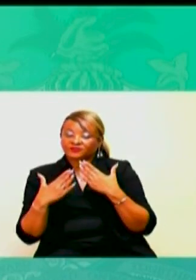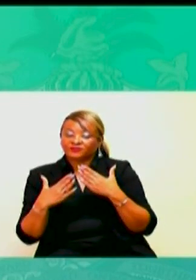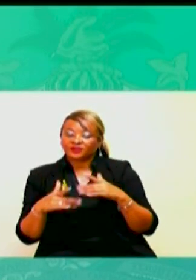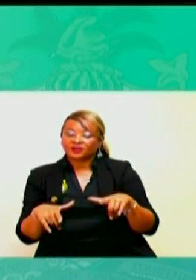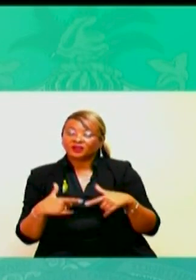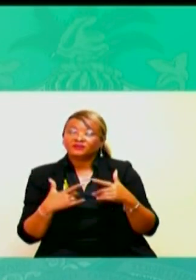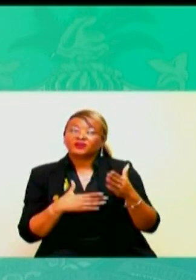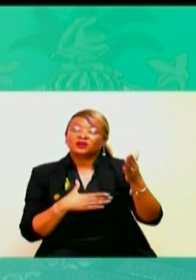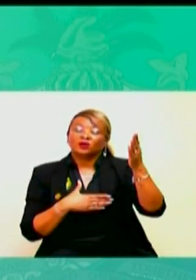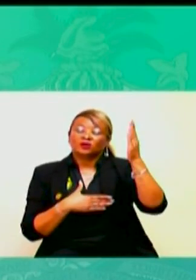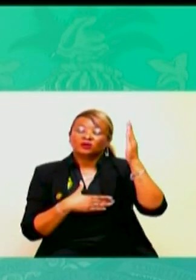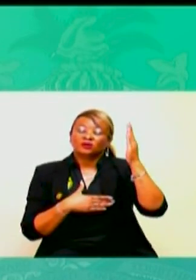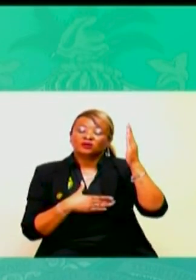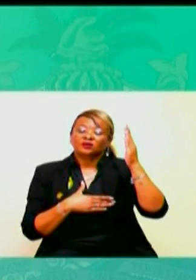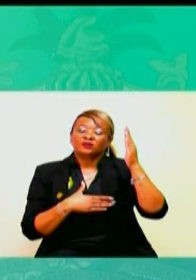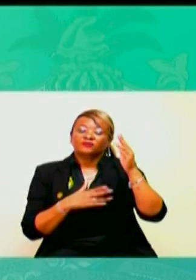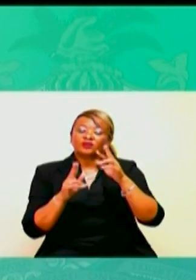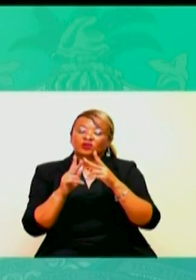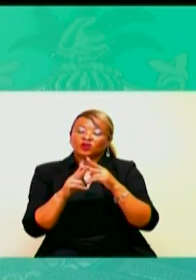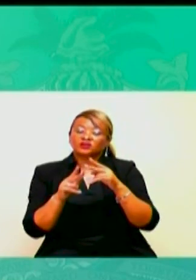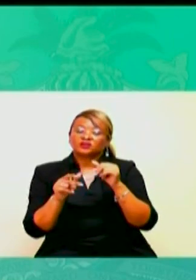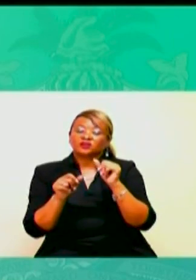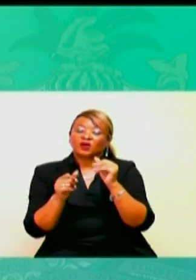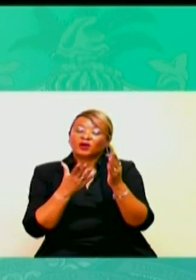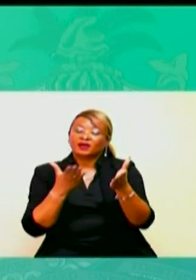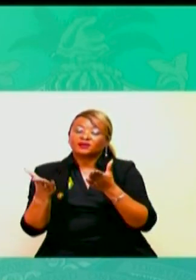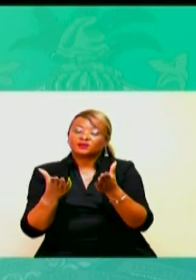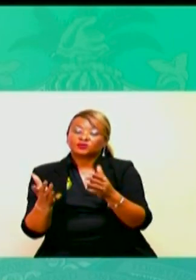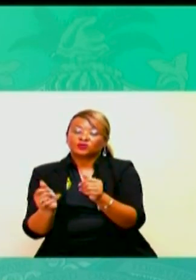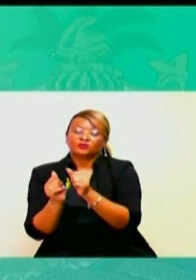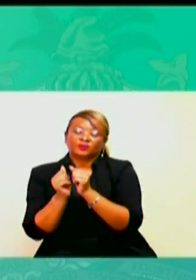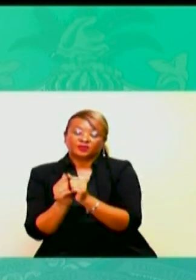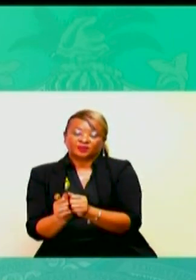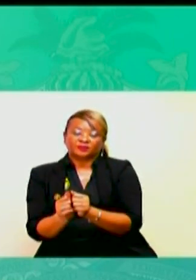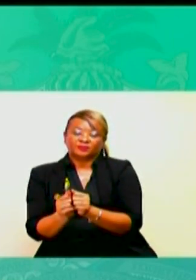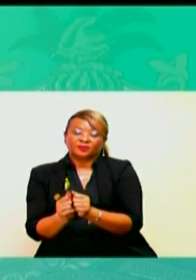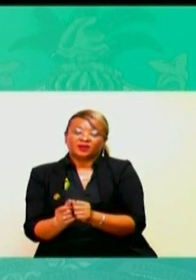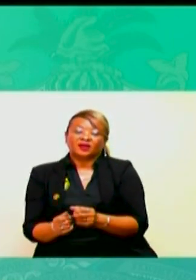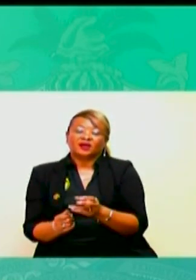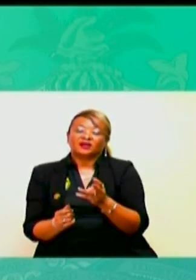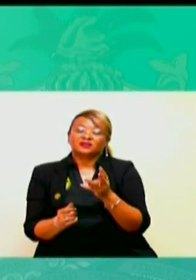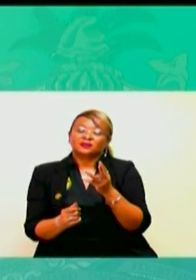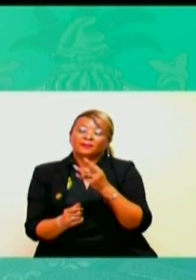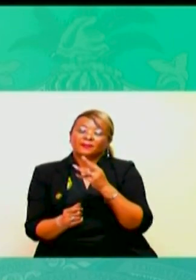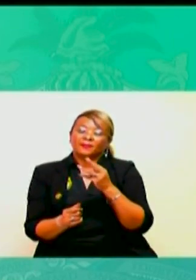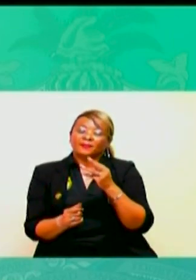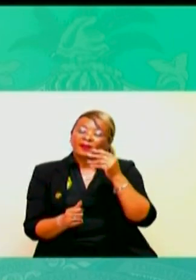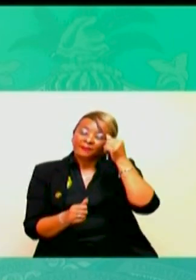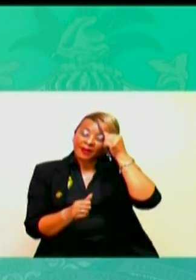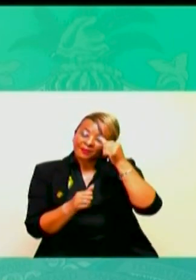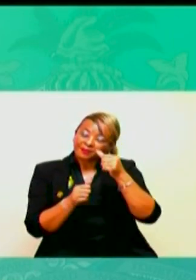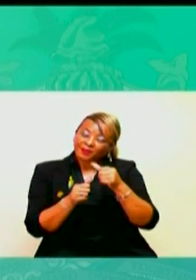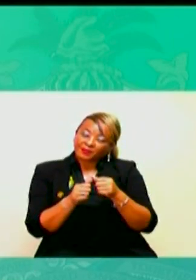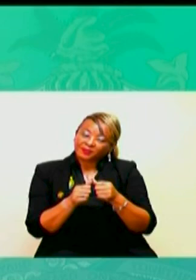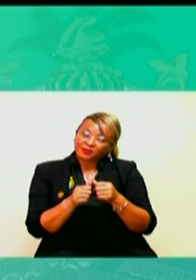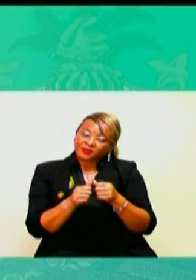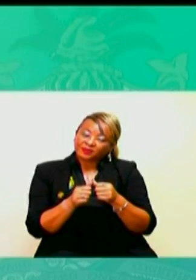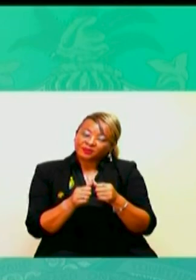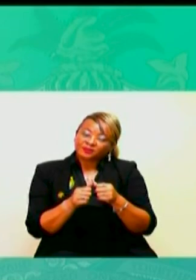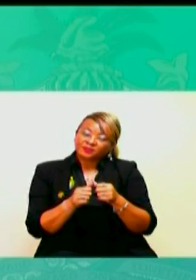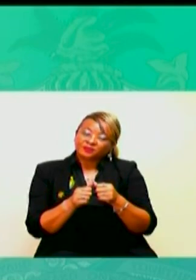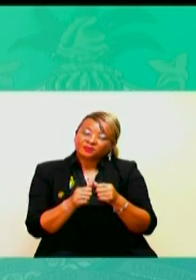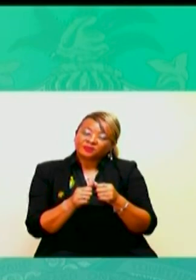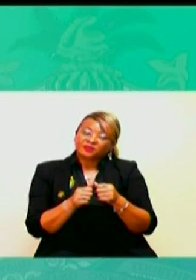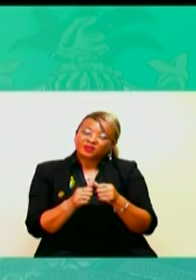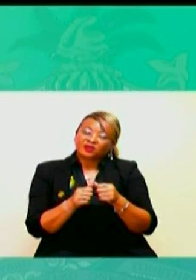God for the colleagues who I serve with. Because if, as memory serves me completely correctly, it was